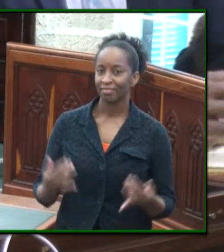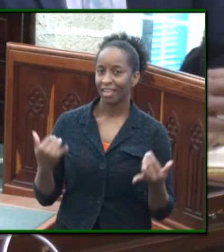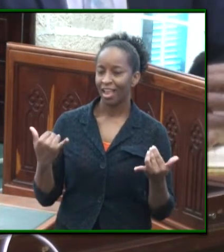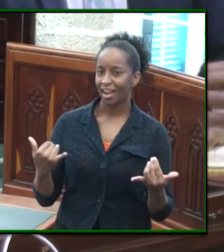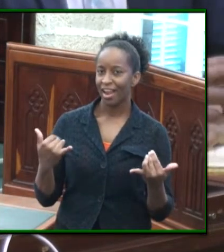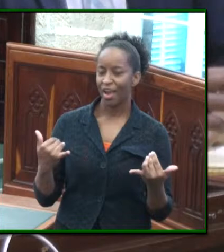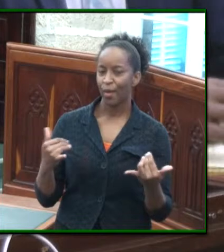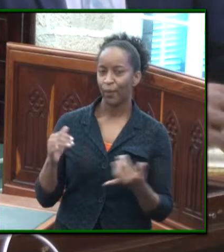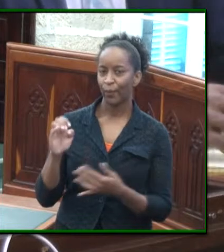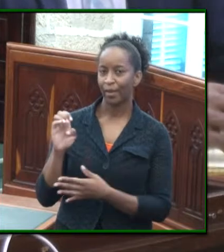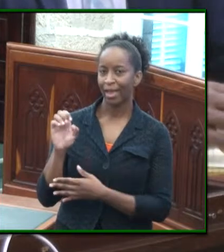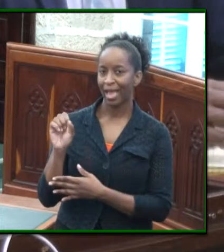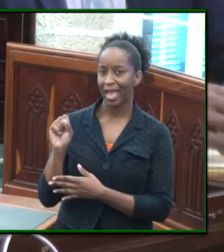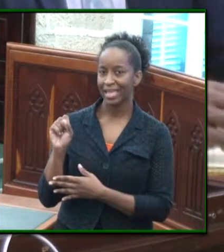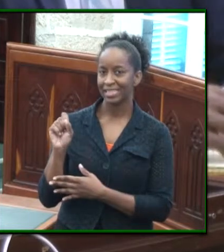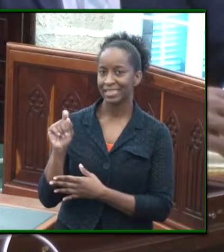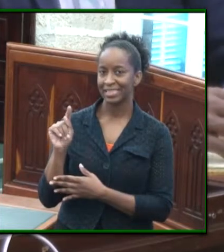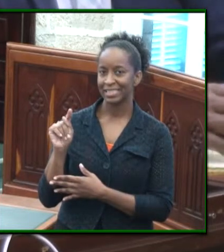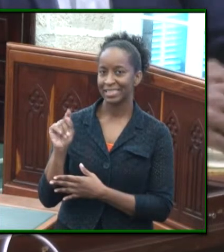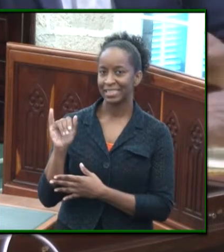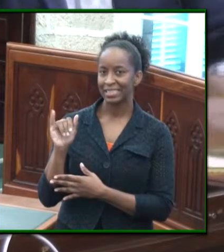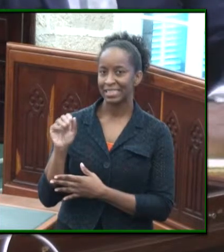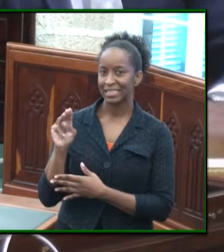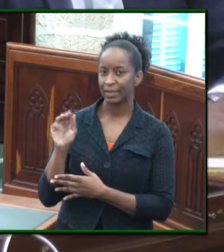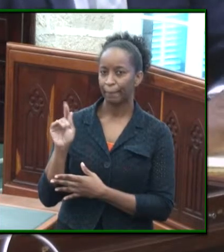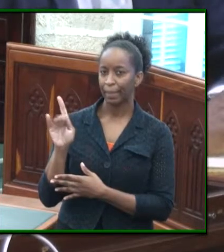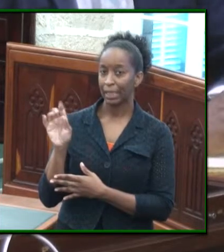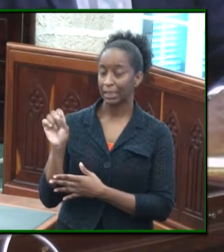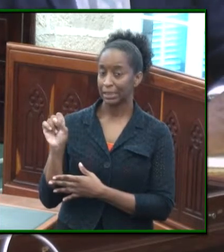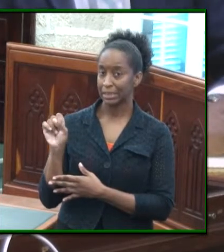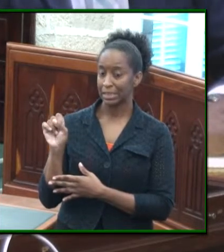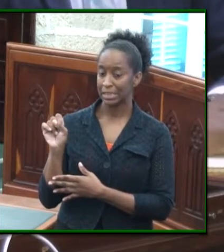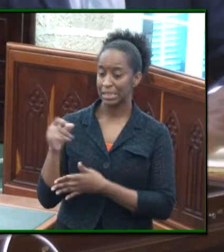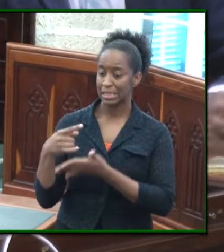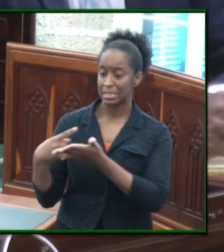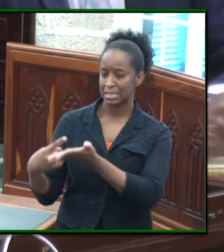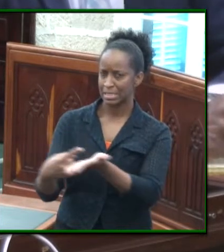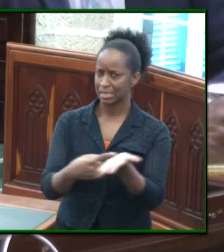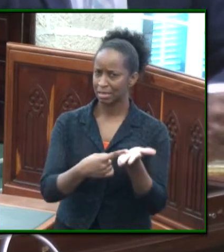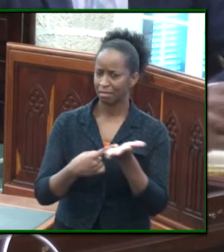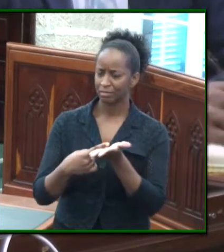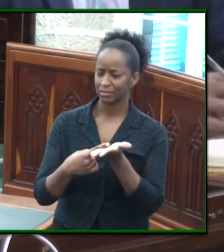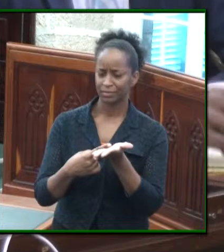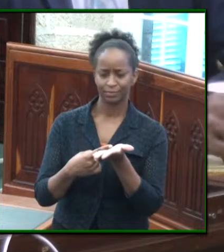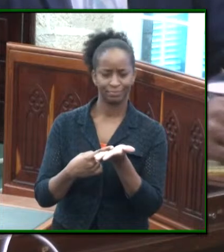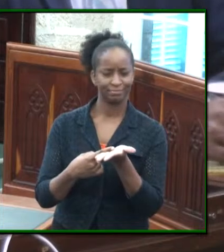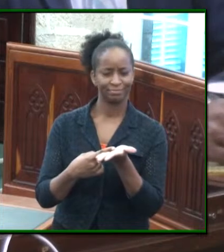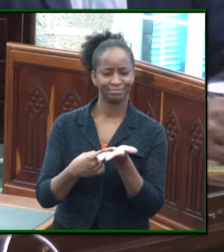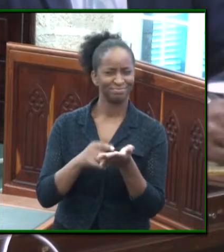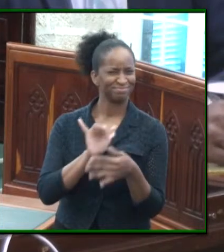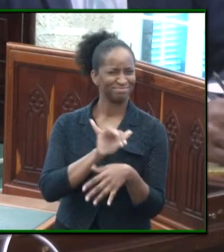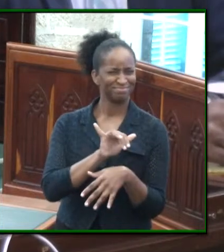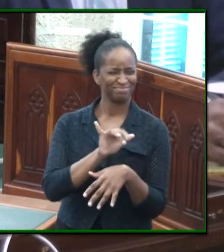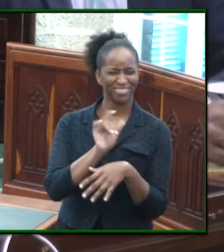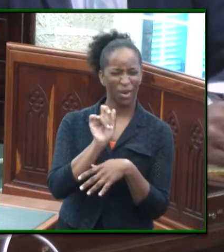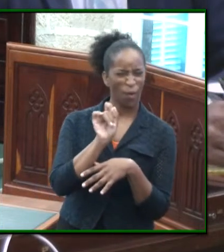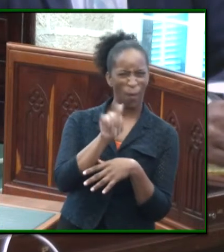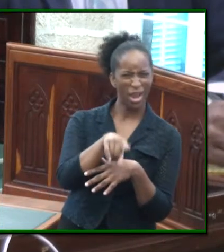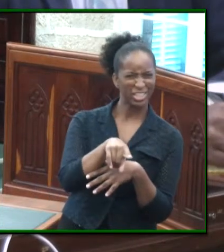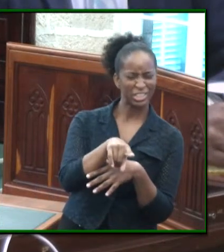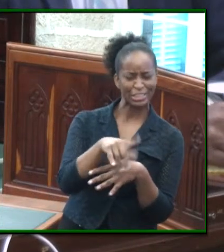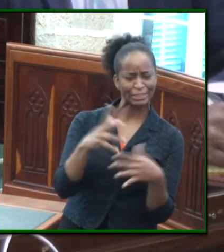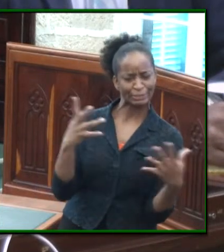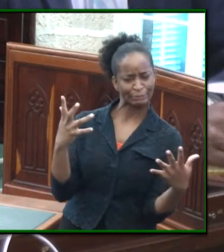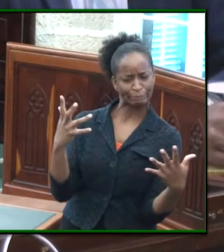A constitution is nothing more or less than a set of